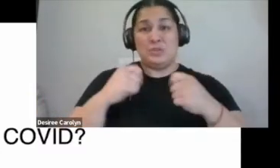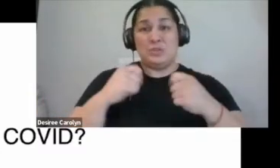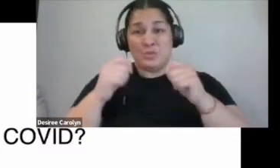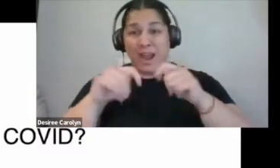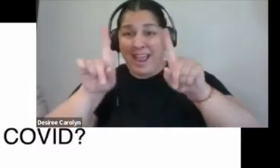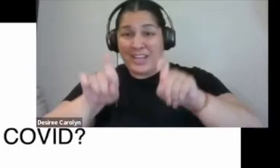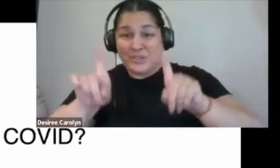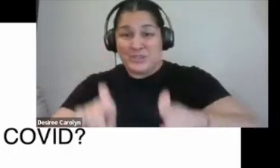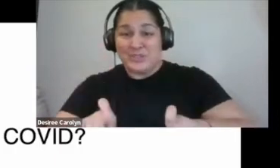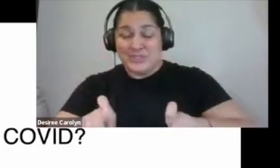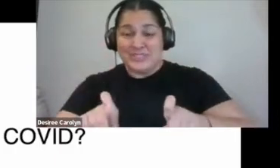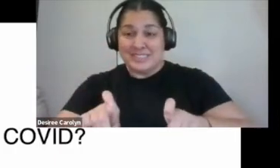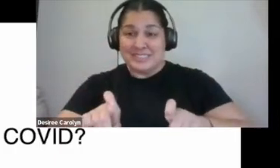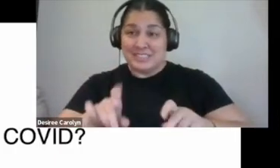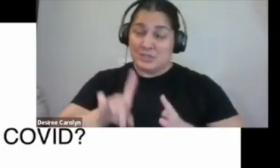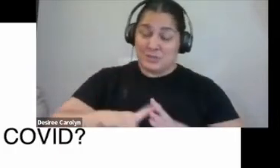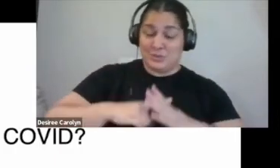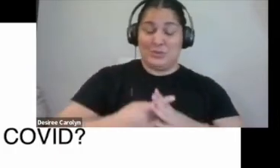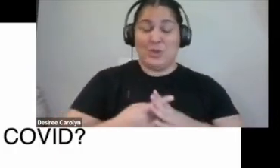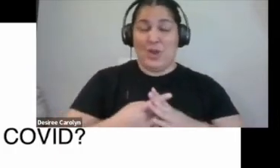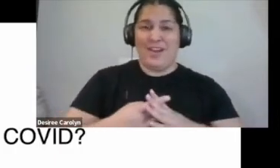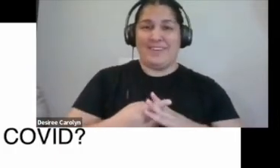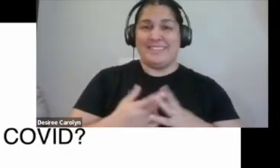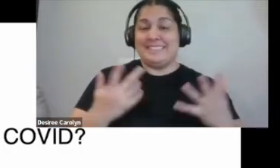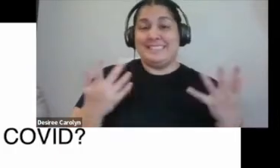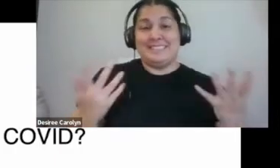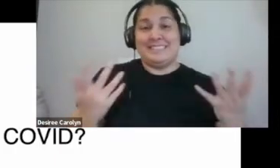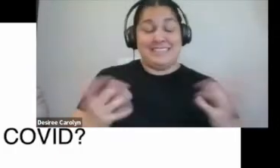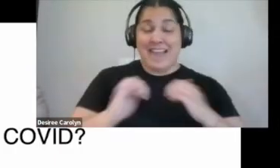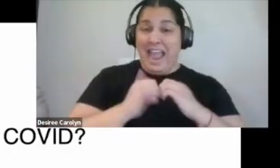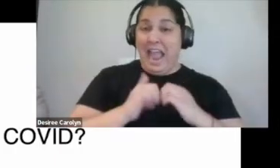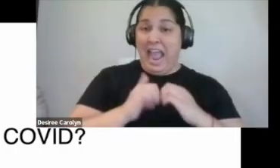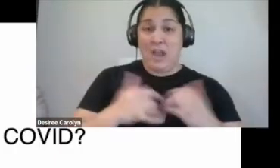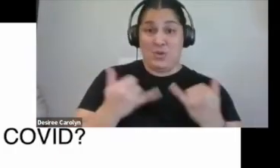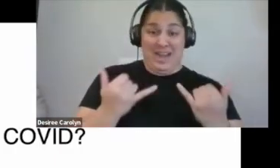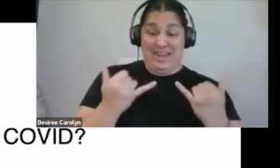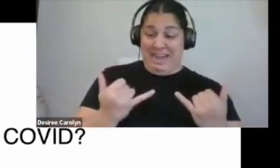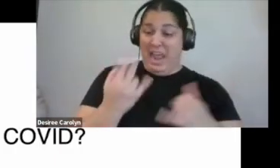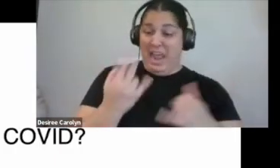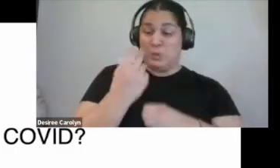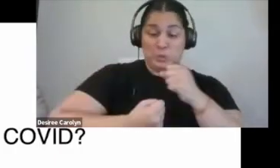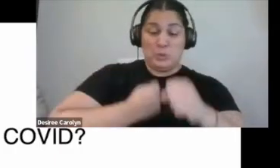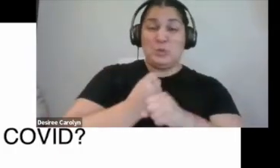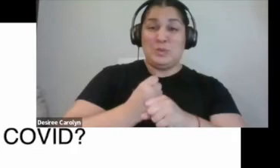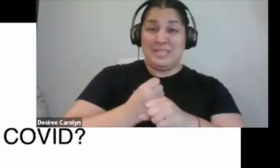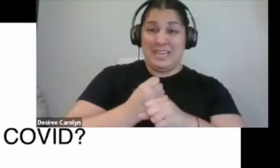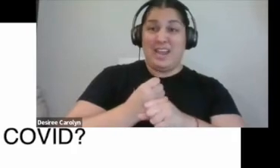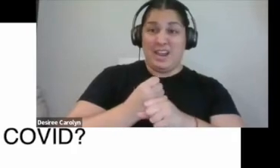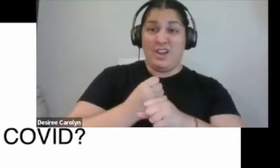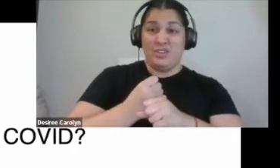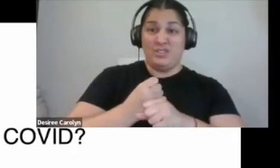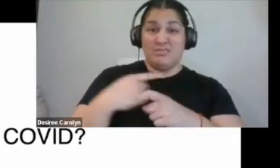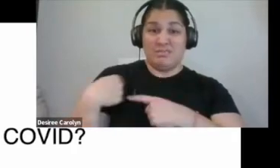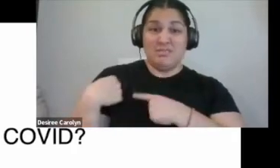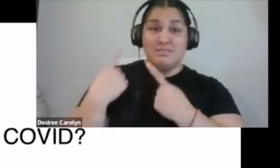do that? Because we're 2.5 years in and not as much progress as I would have liked has been made.